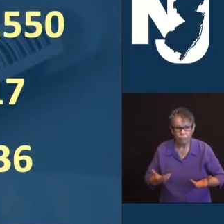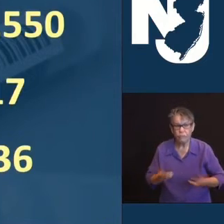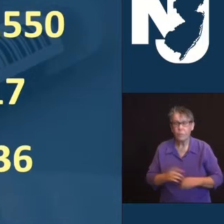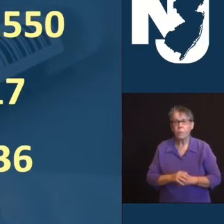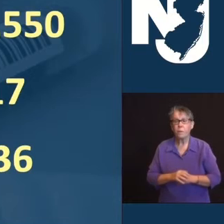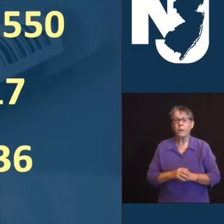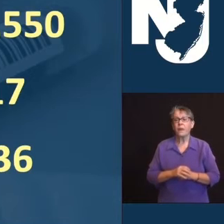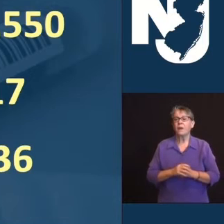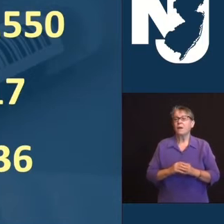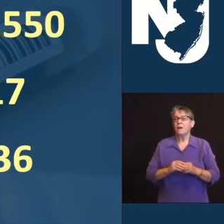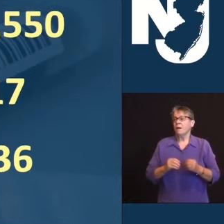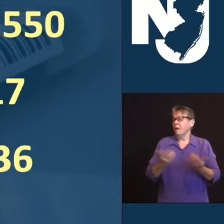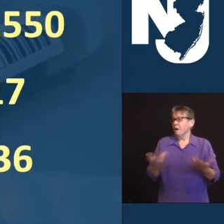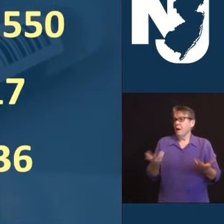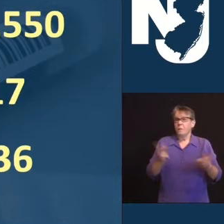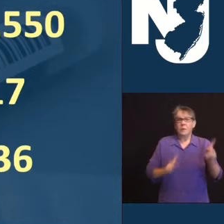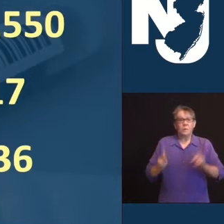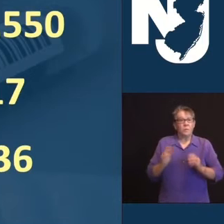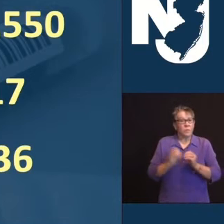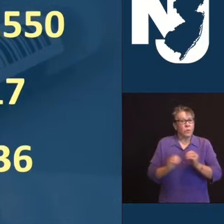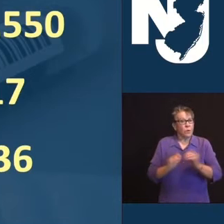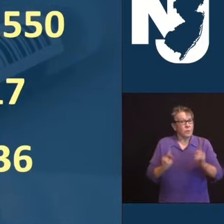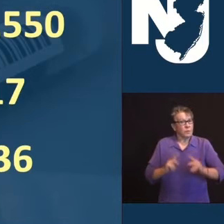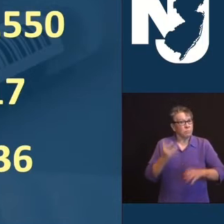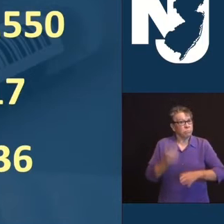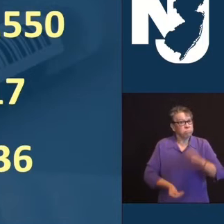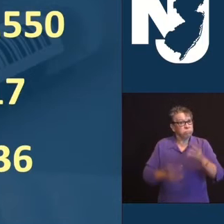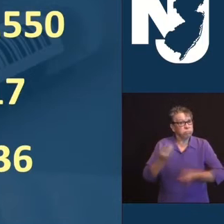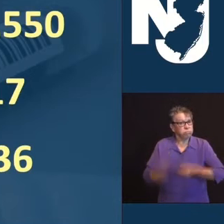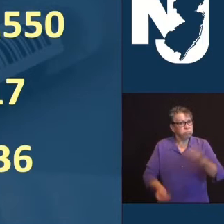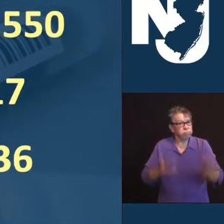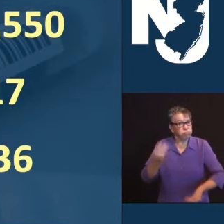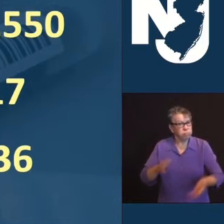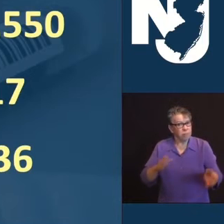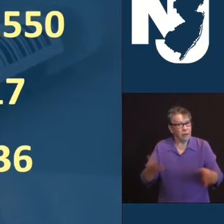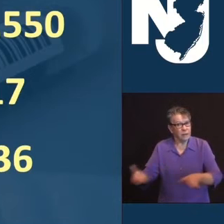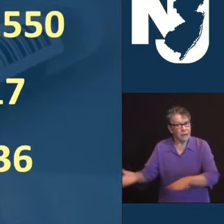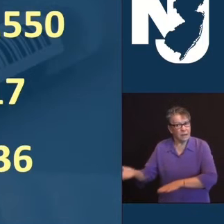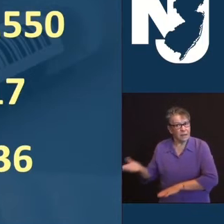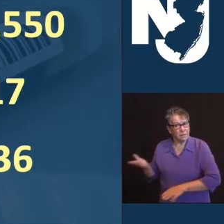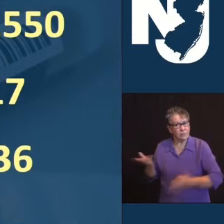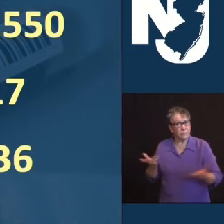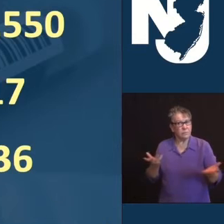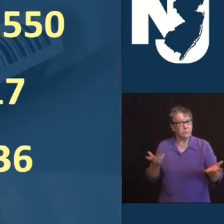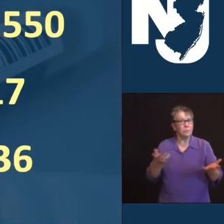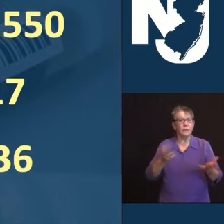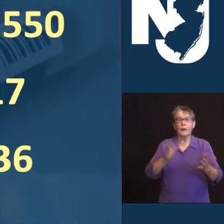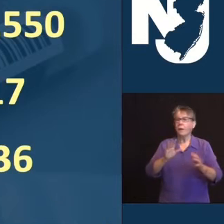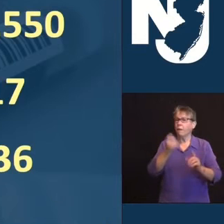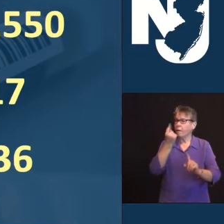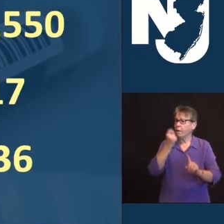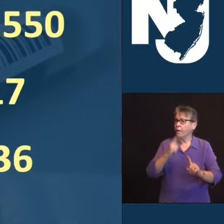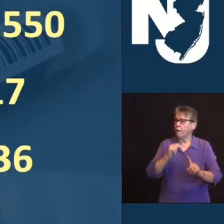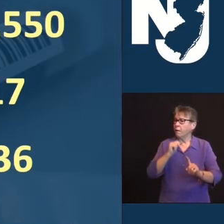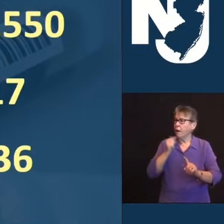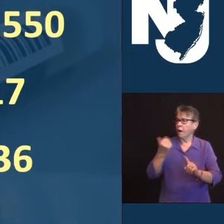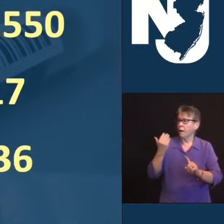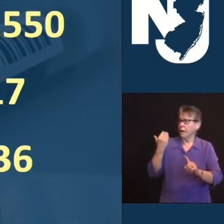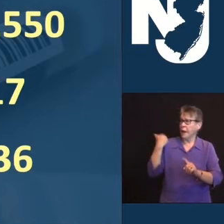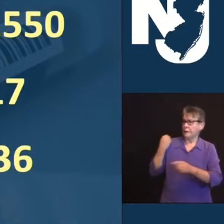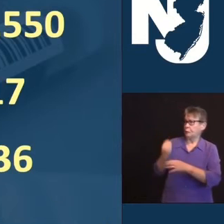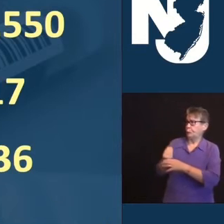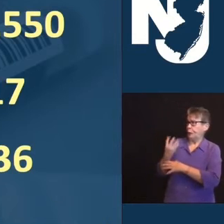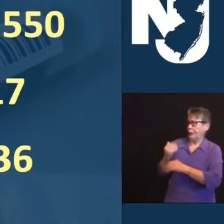not what they were in the spring, they are no less sobering. What we must also remember is that these proud New Jerseyans contracted